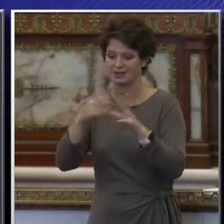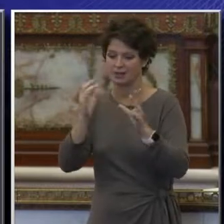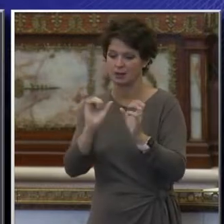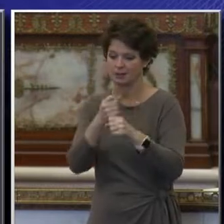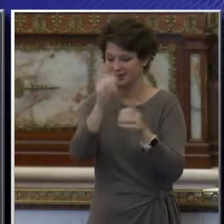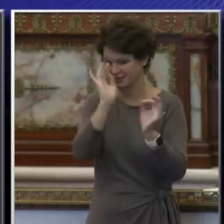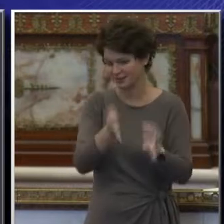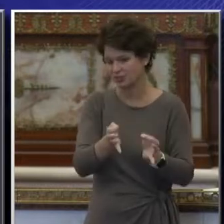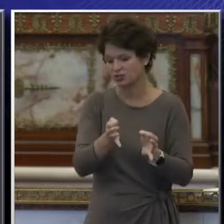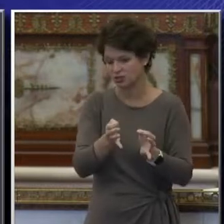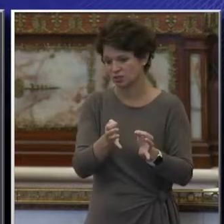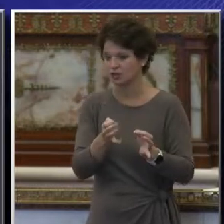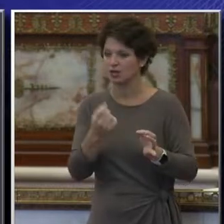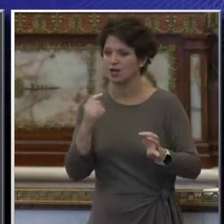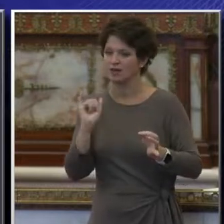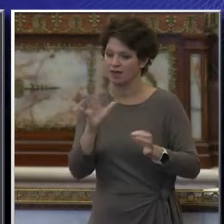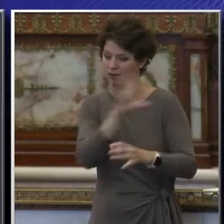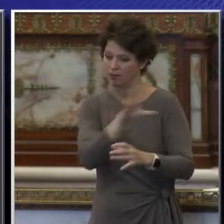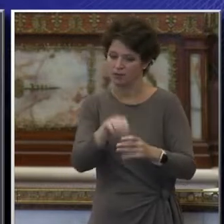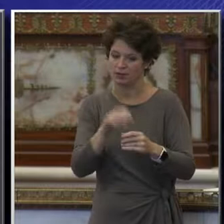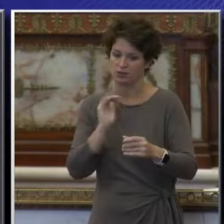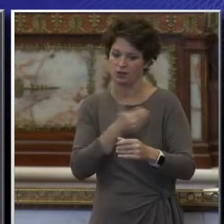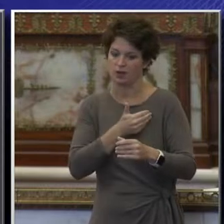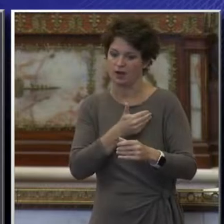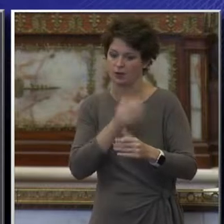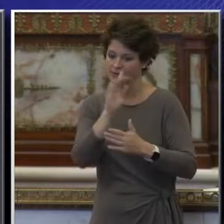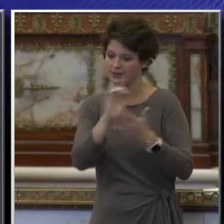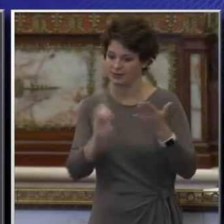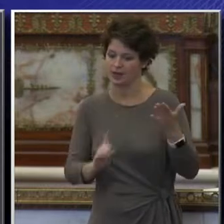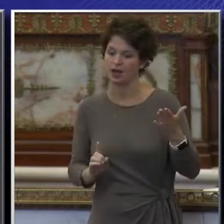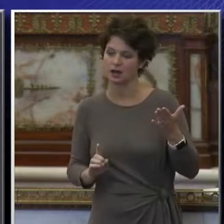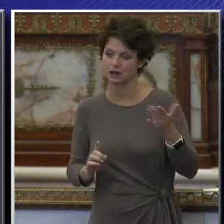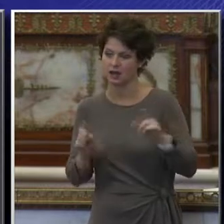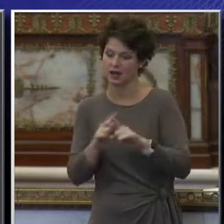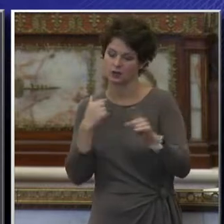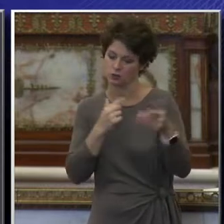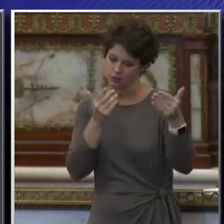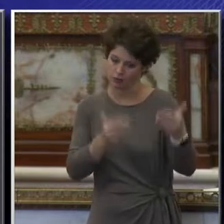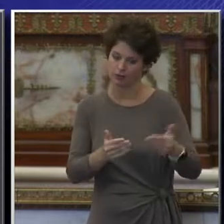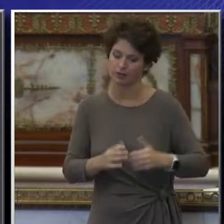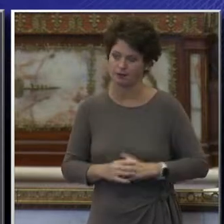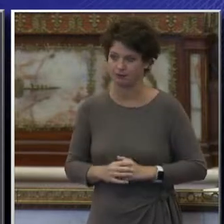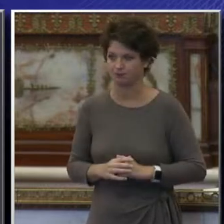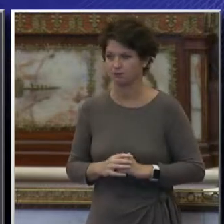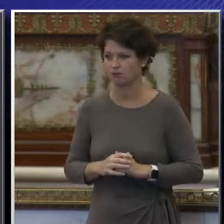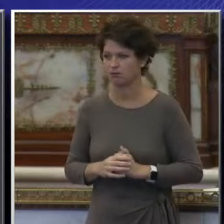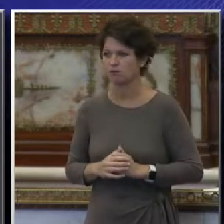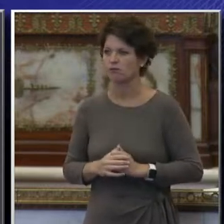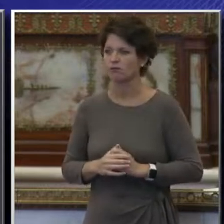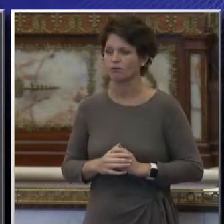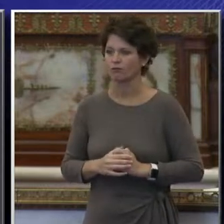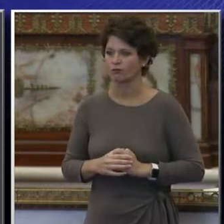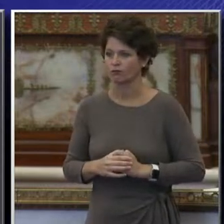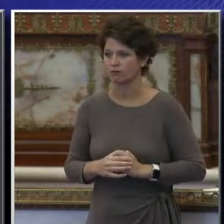decision. So that'll be incorporated into our design as we go forward.